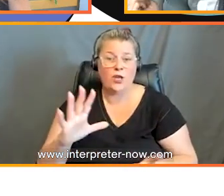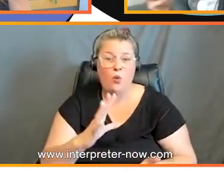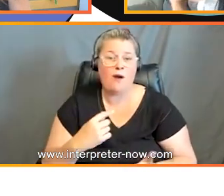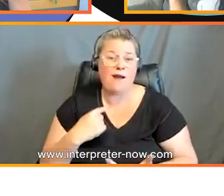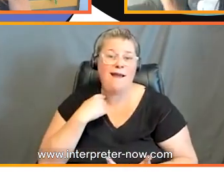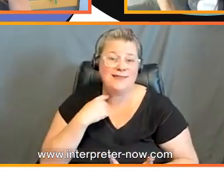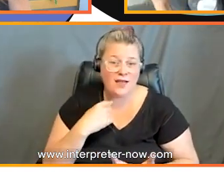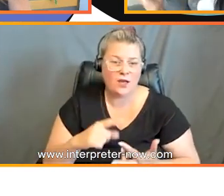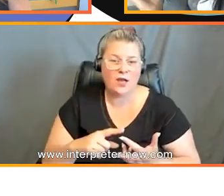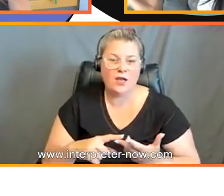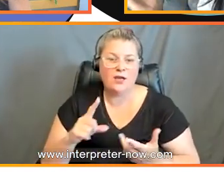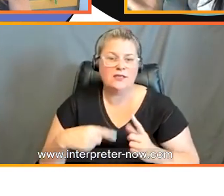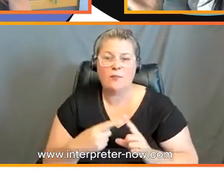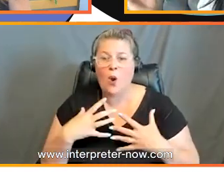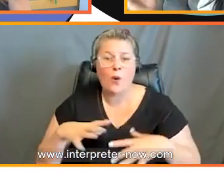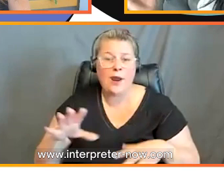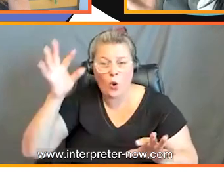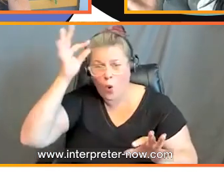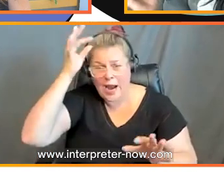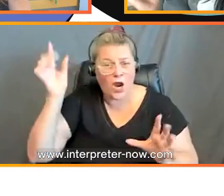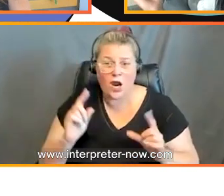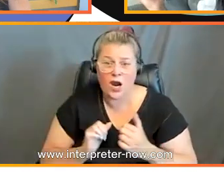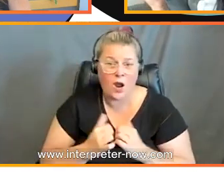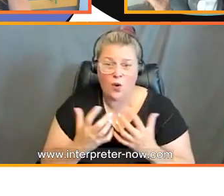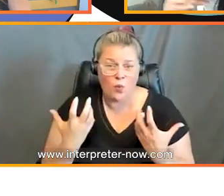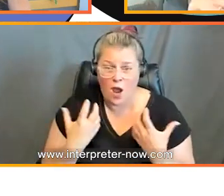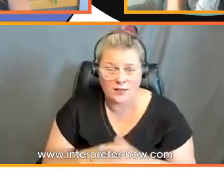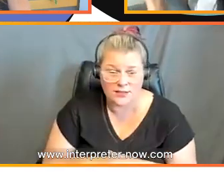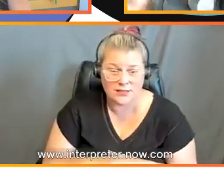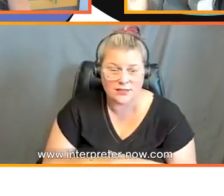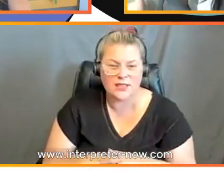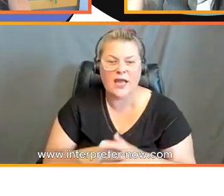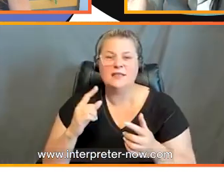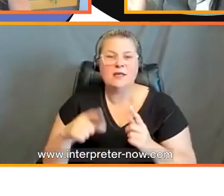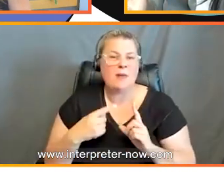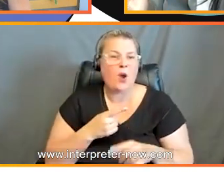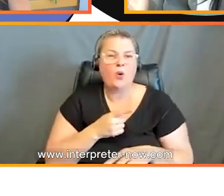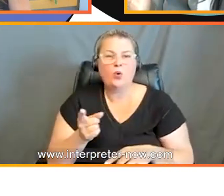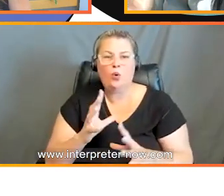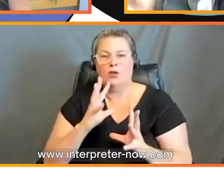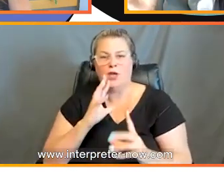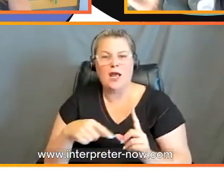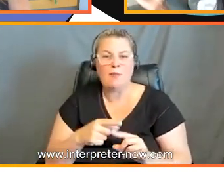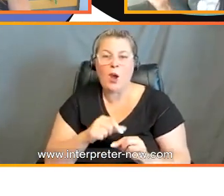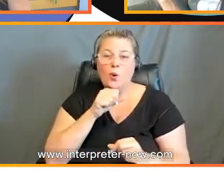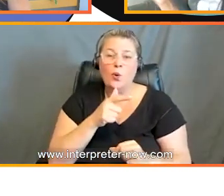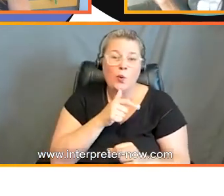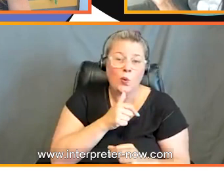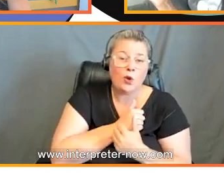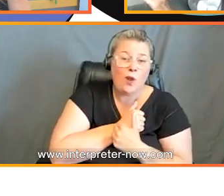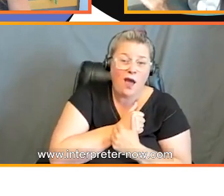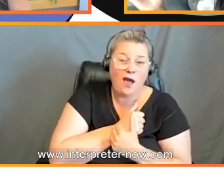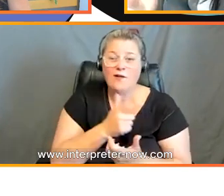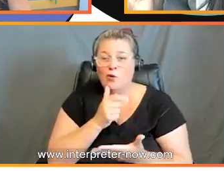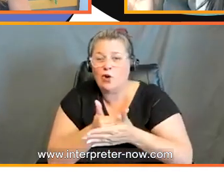It's about you wearing your hair however you want to wear your hair. It's about you talking about who you love and who you're intimate